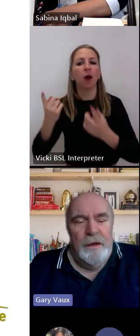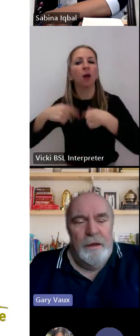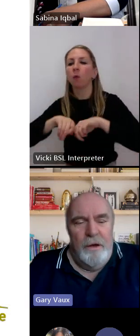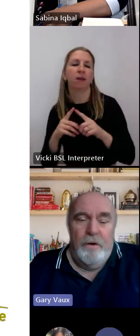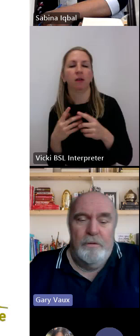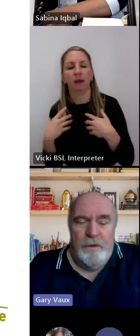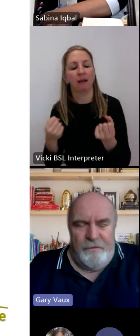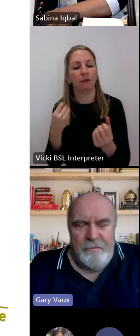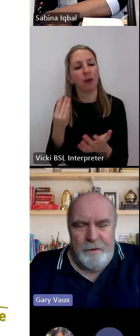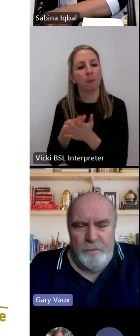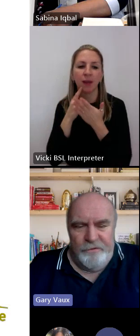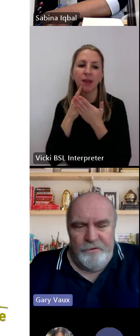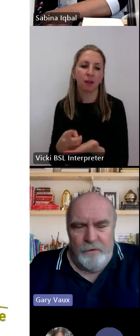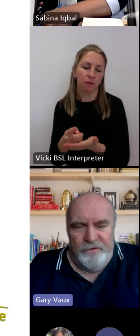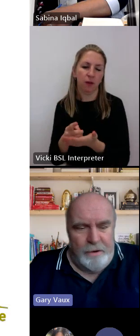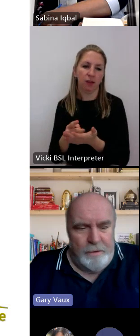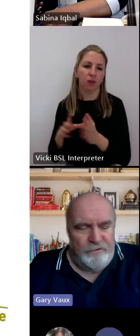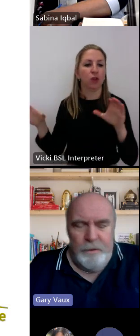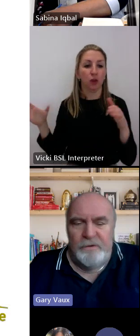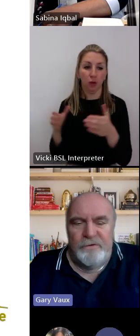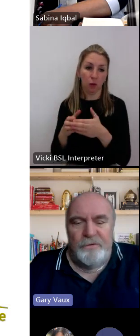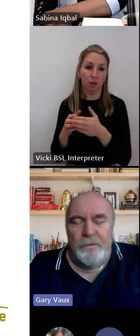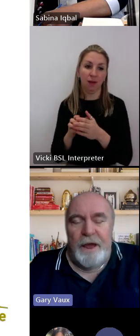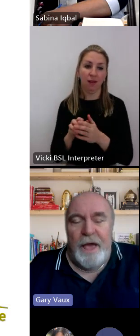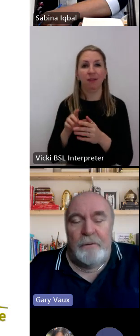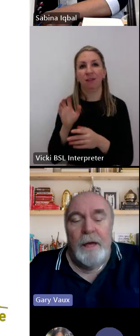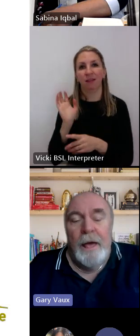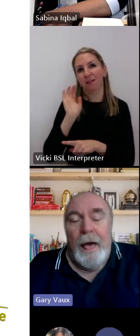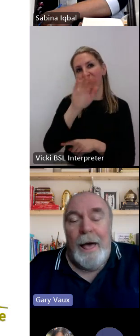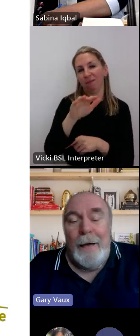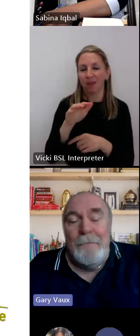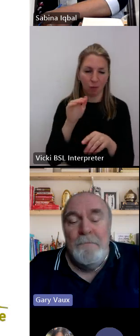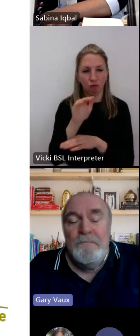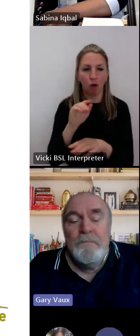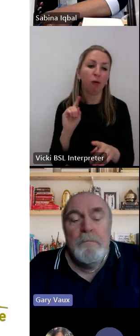Kabul, although if anybody wants to volunteer, I'm sure we could sort something out.